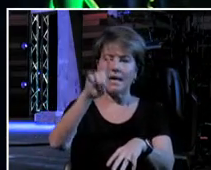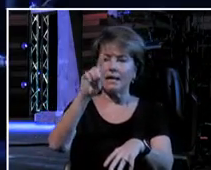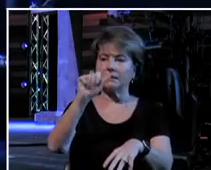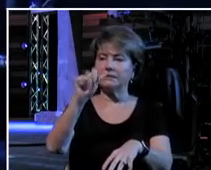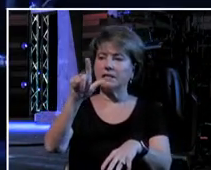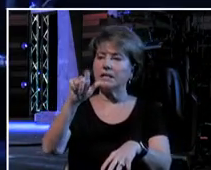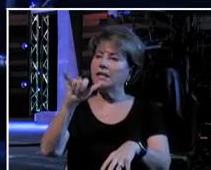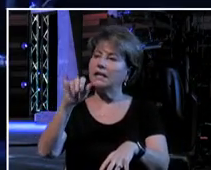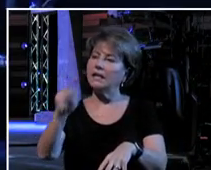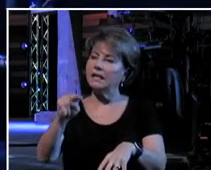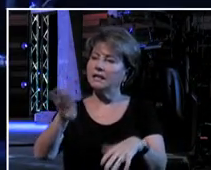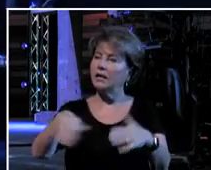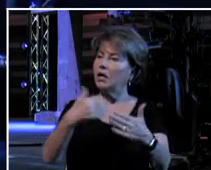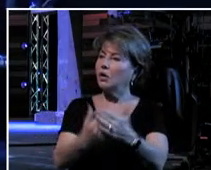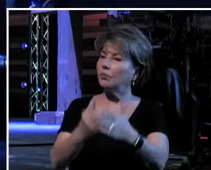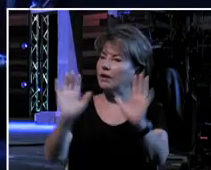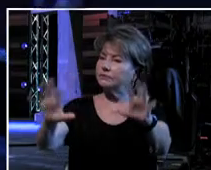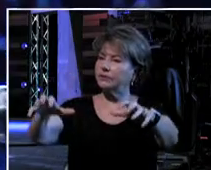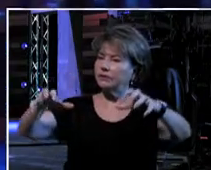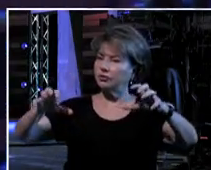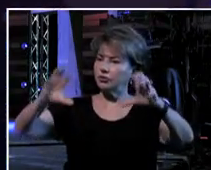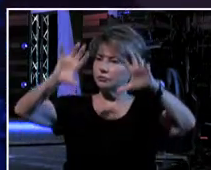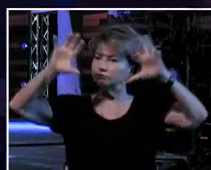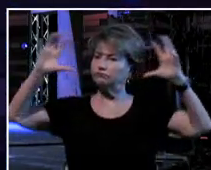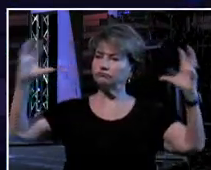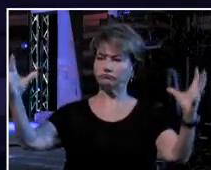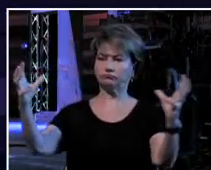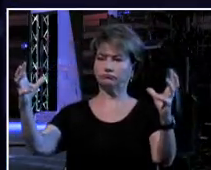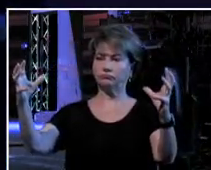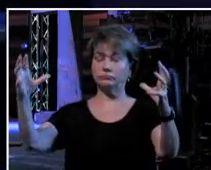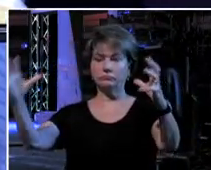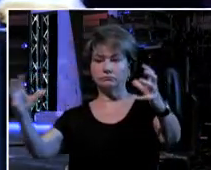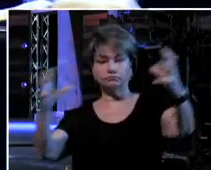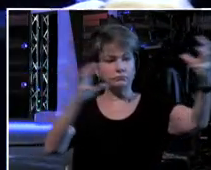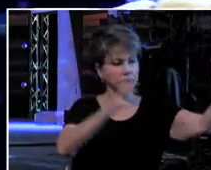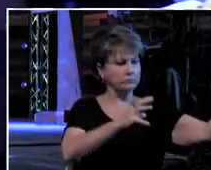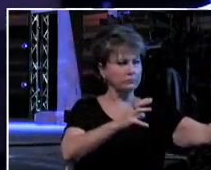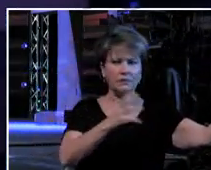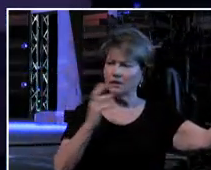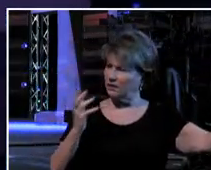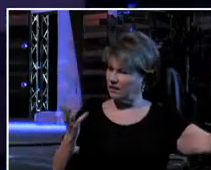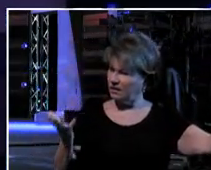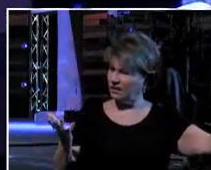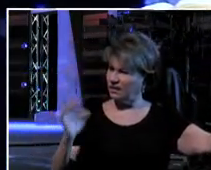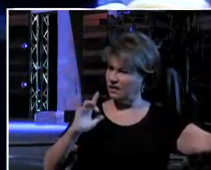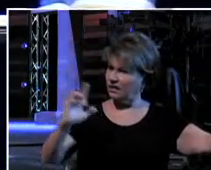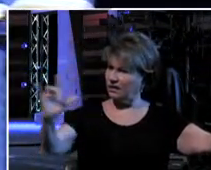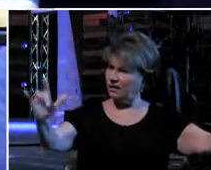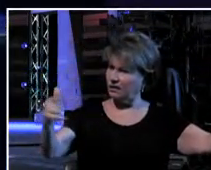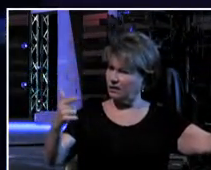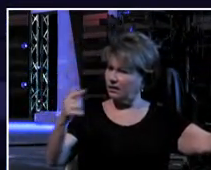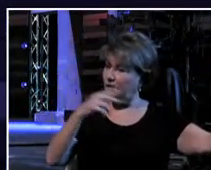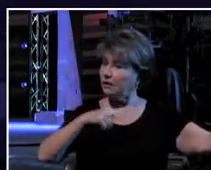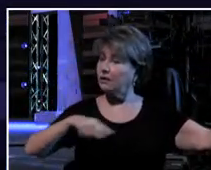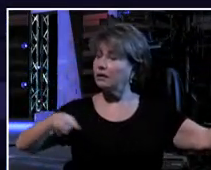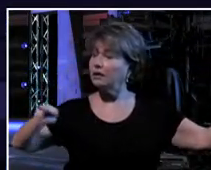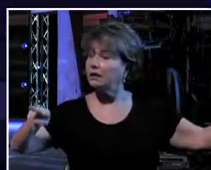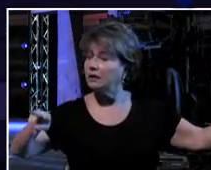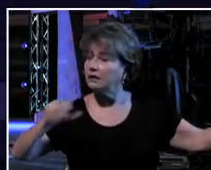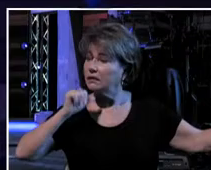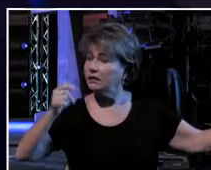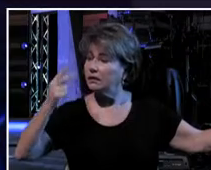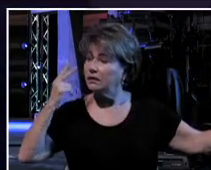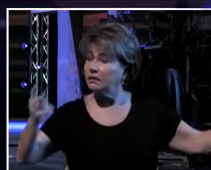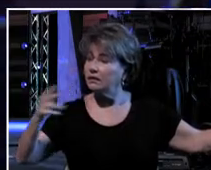the tomb, and the stone is rolled away. And she doesn't know what to do with that. She looks in and doesn't see the body. So one of